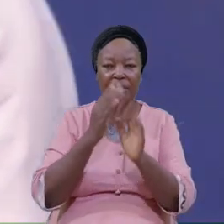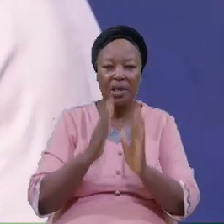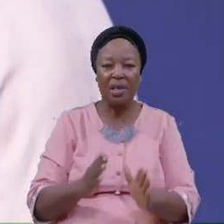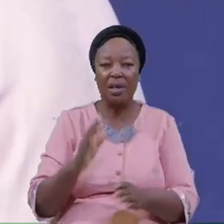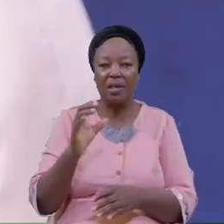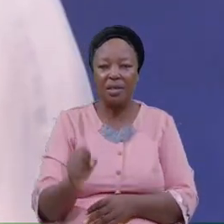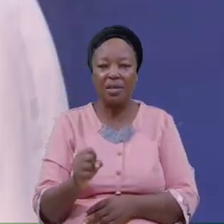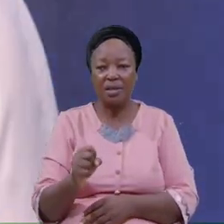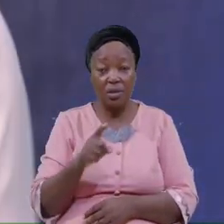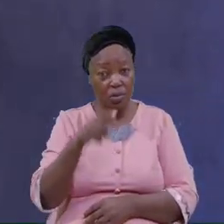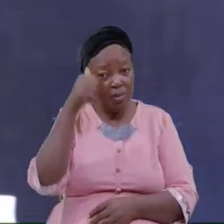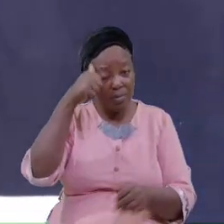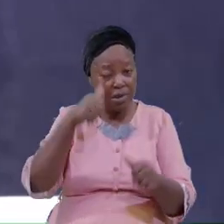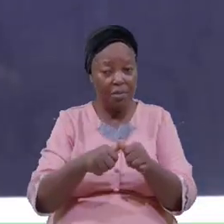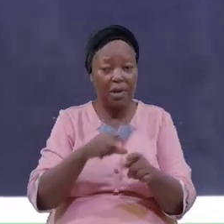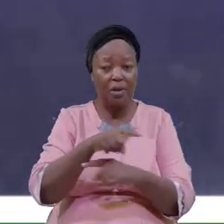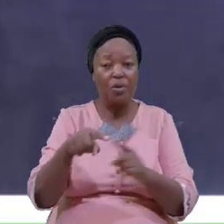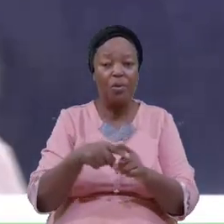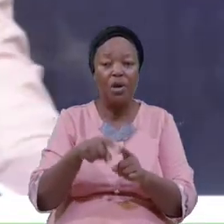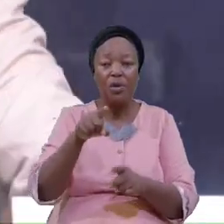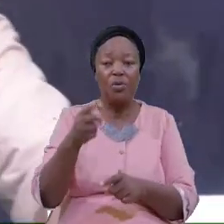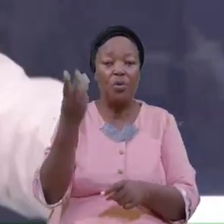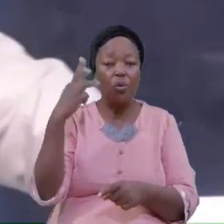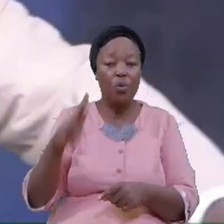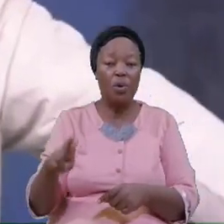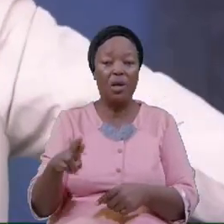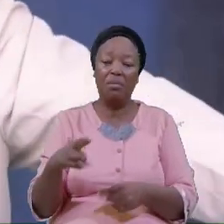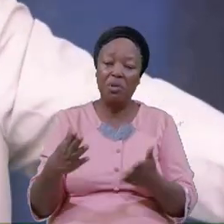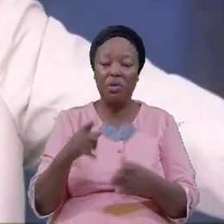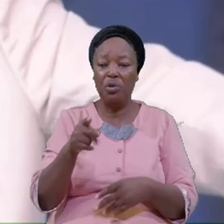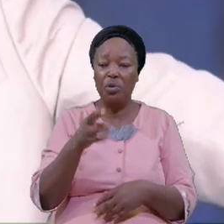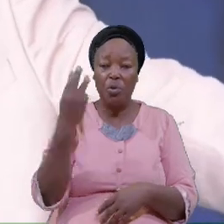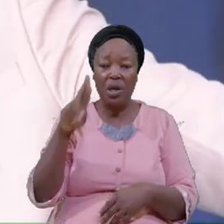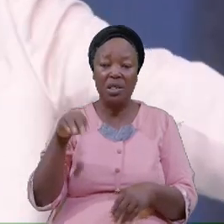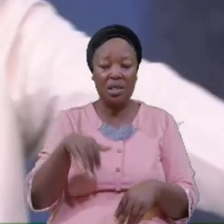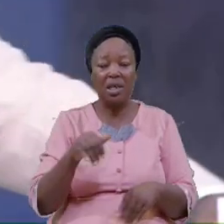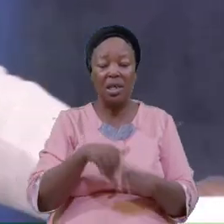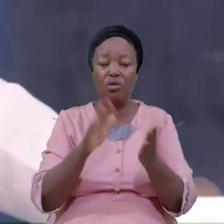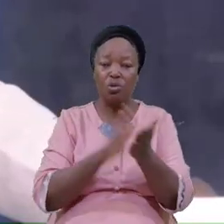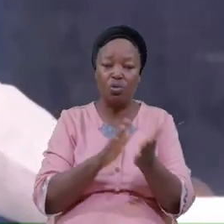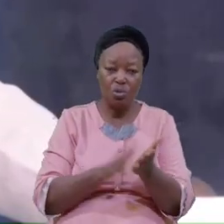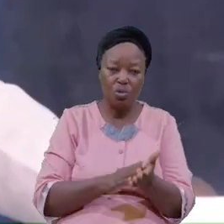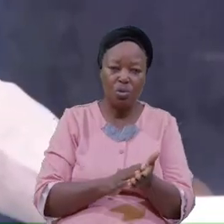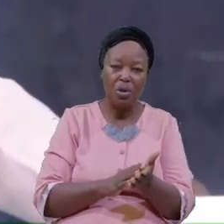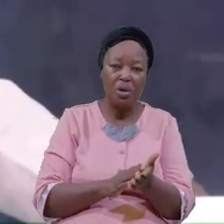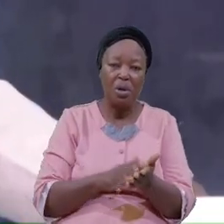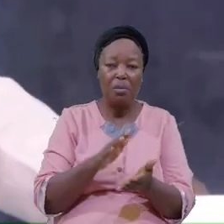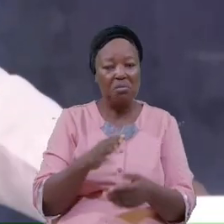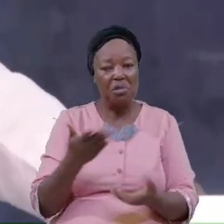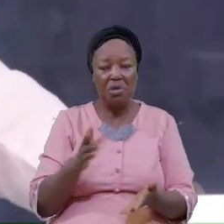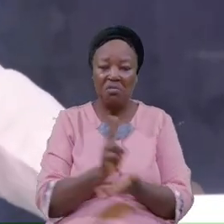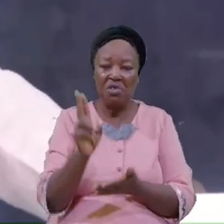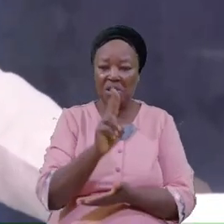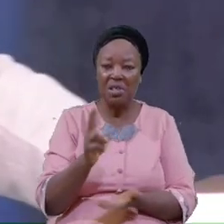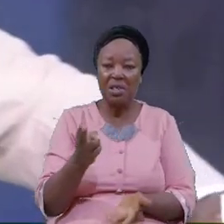remember when you were, maybe if you're still in school, high school, university? Rappelez-vous quand vous étiez au secondaire ou bien à l'université. You remember